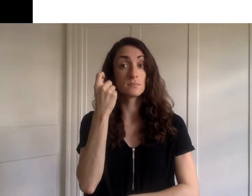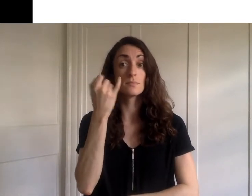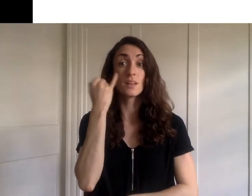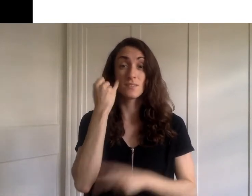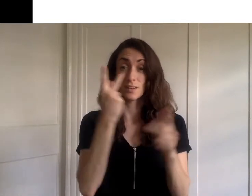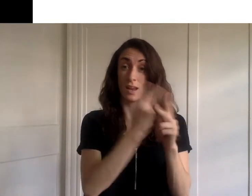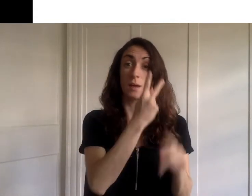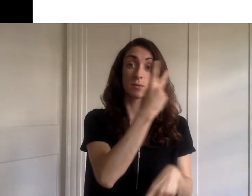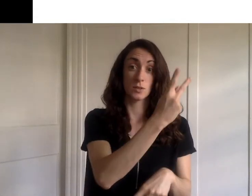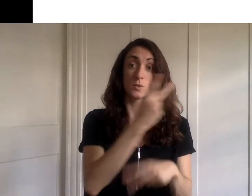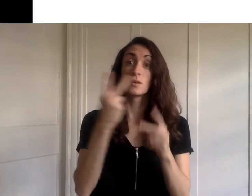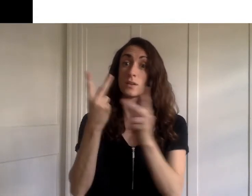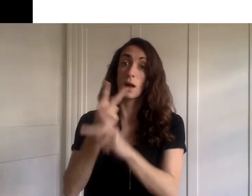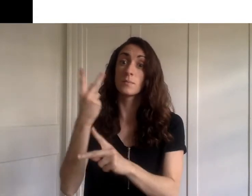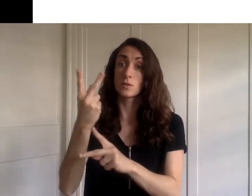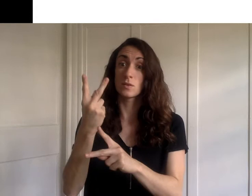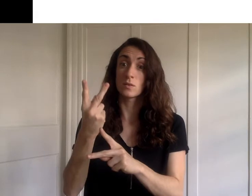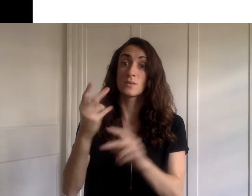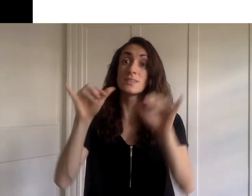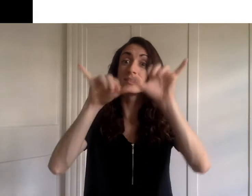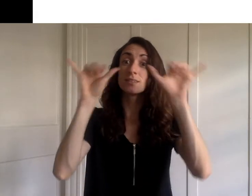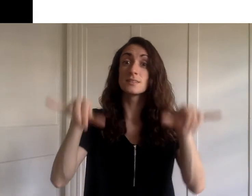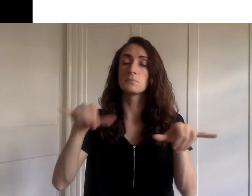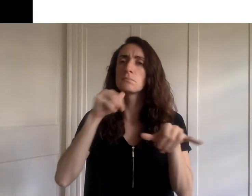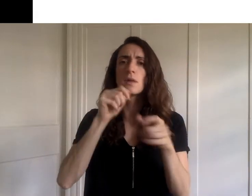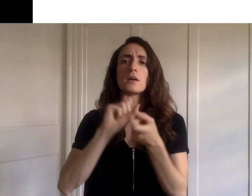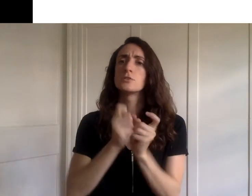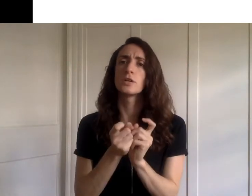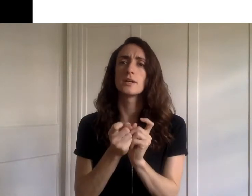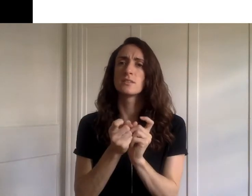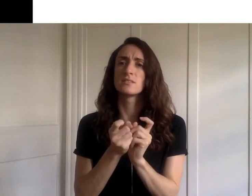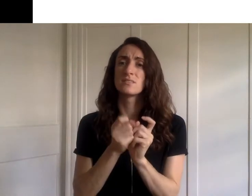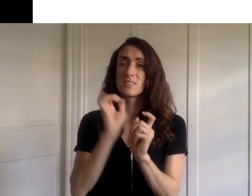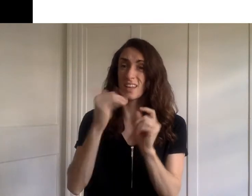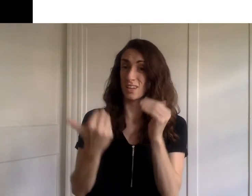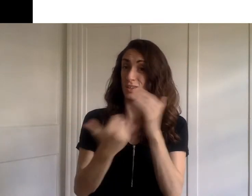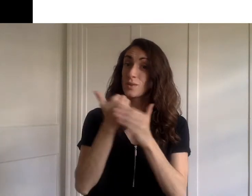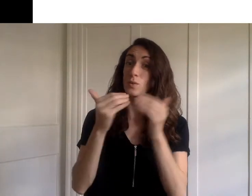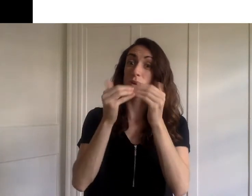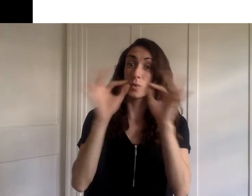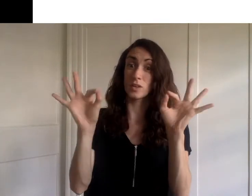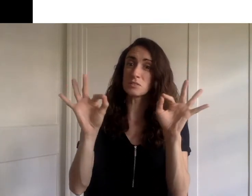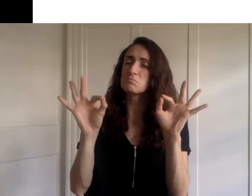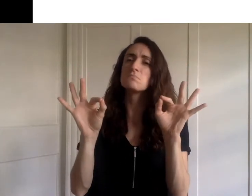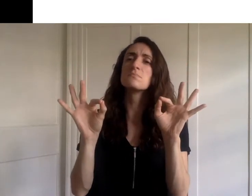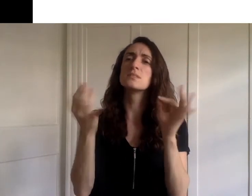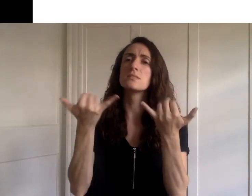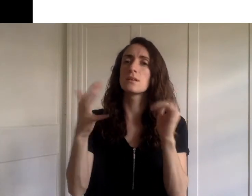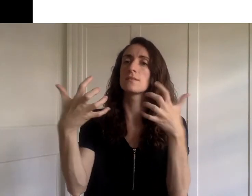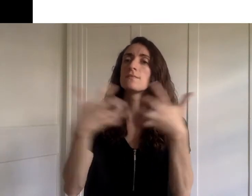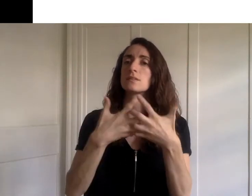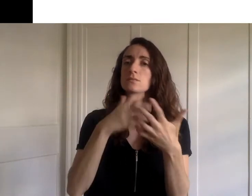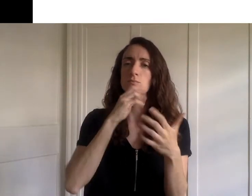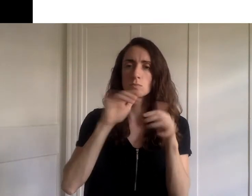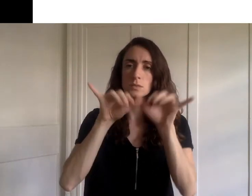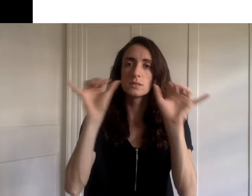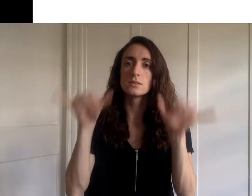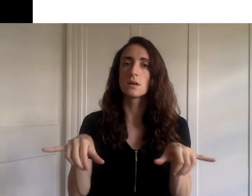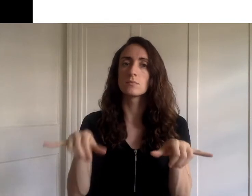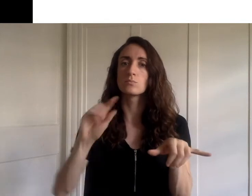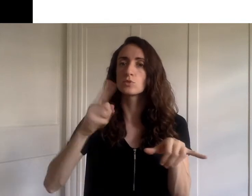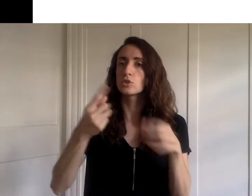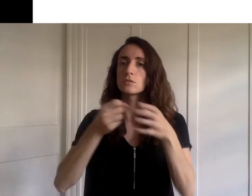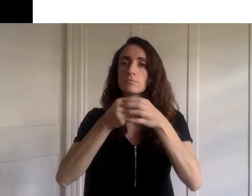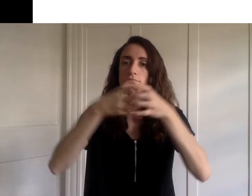By doing that, we haven't really changed the system at all. That new equation still represents the same information as the original